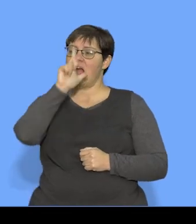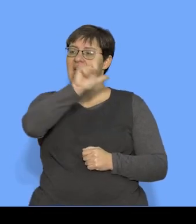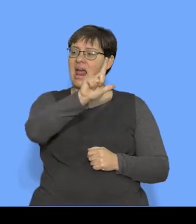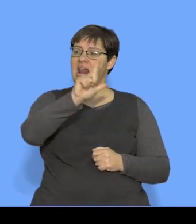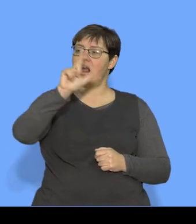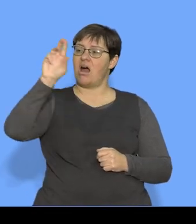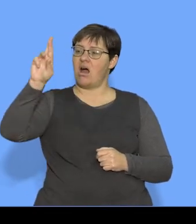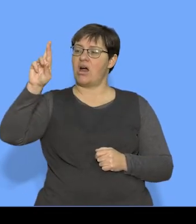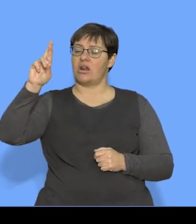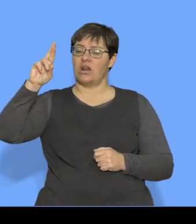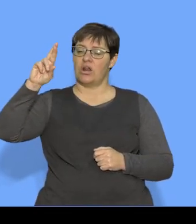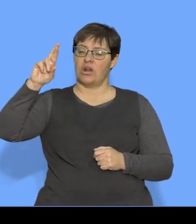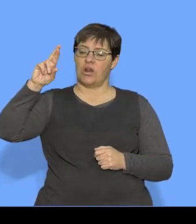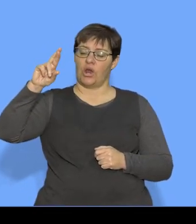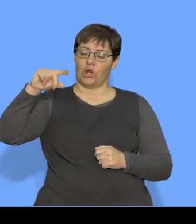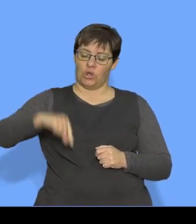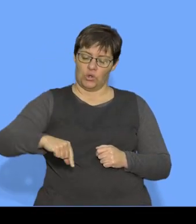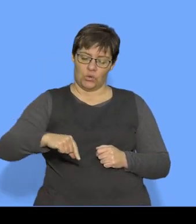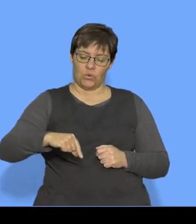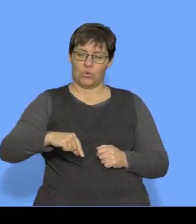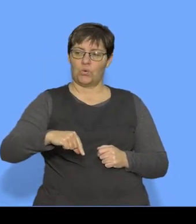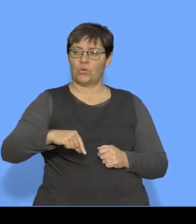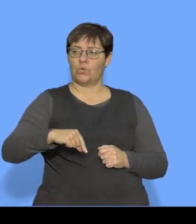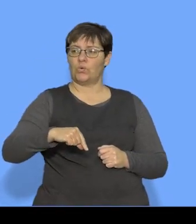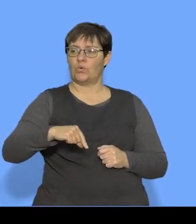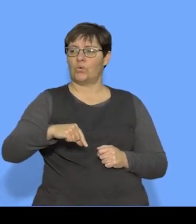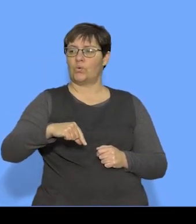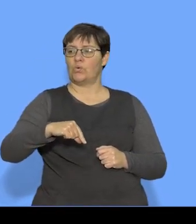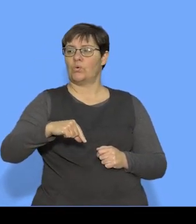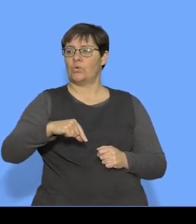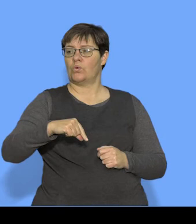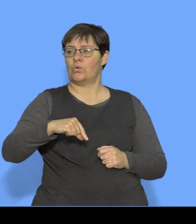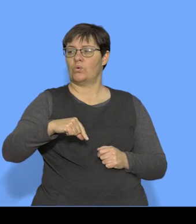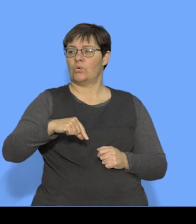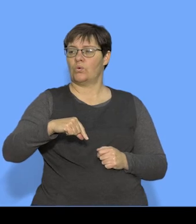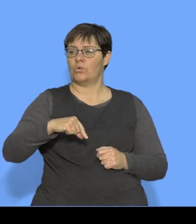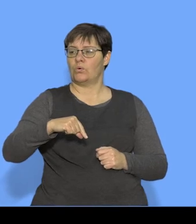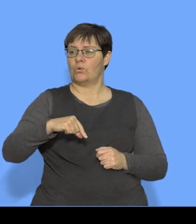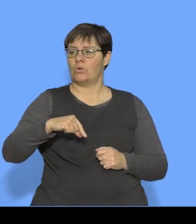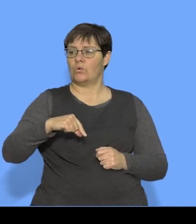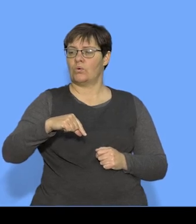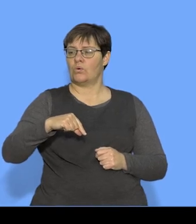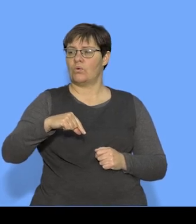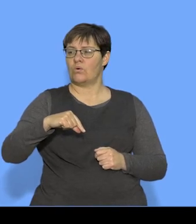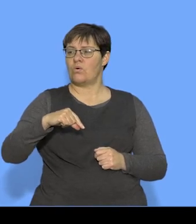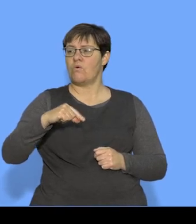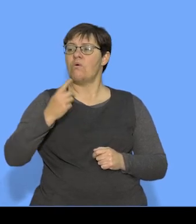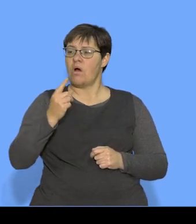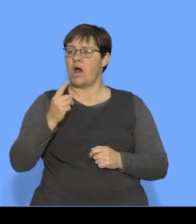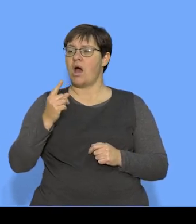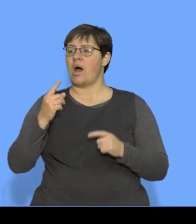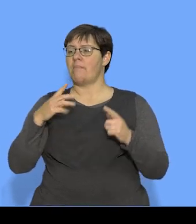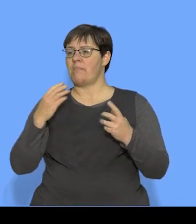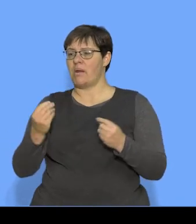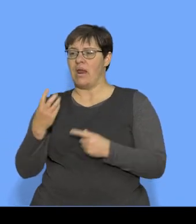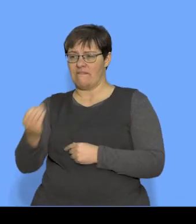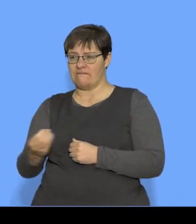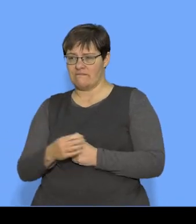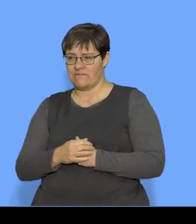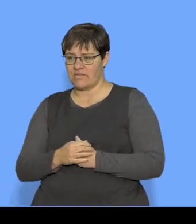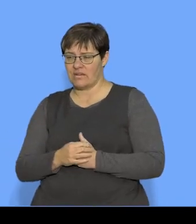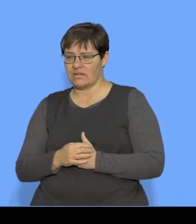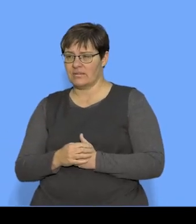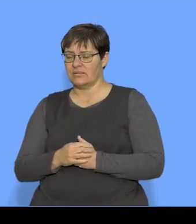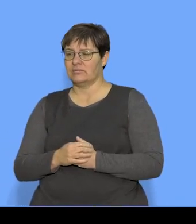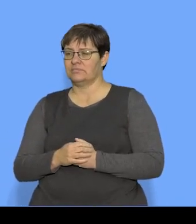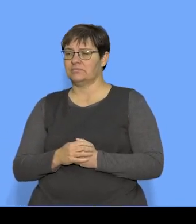that LRQO is a palm, right? Opposite sides of a palm. And then what